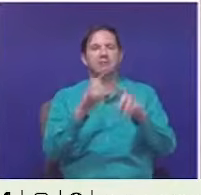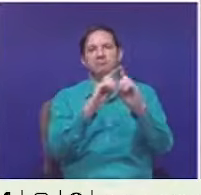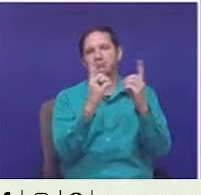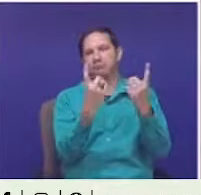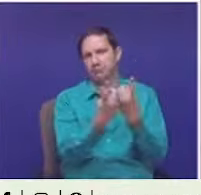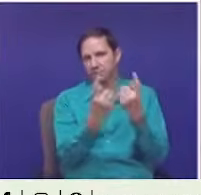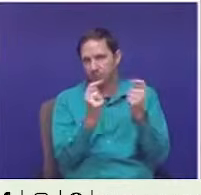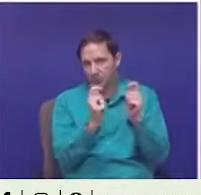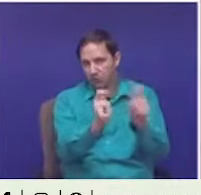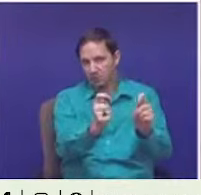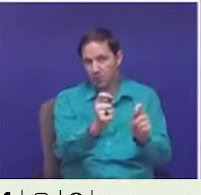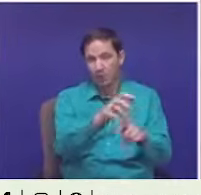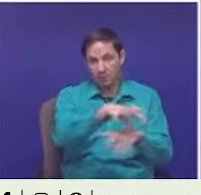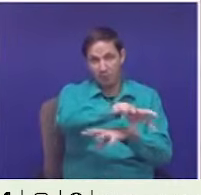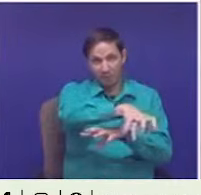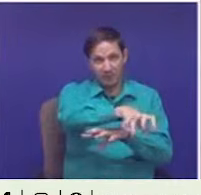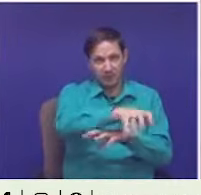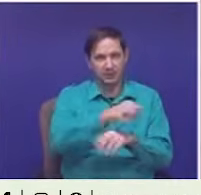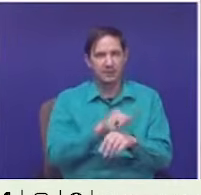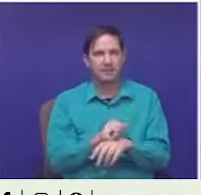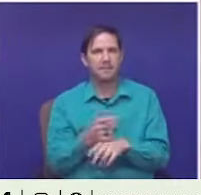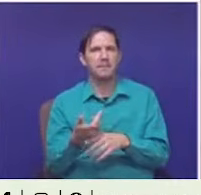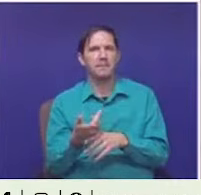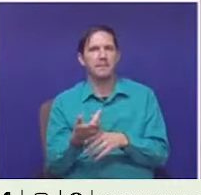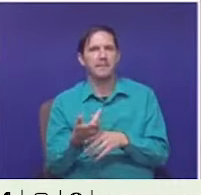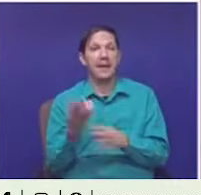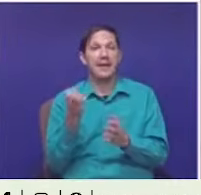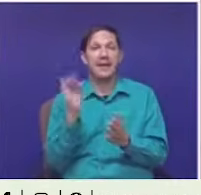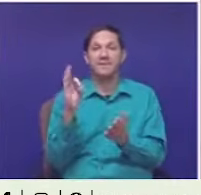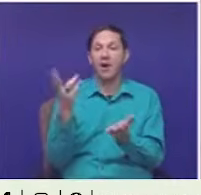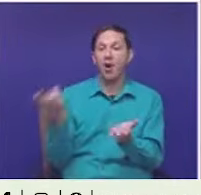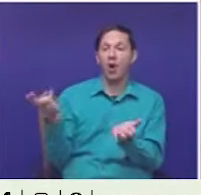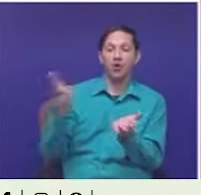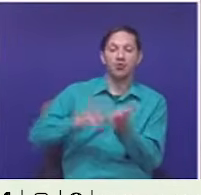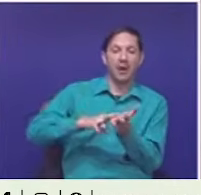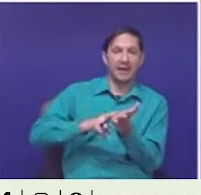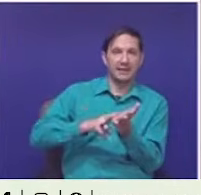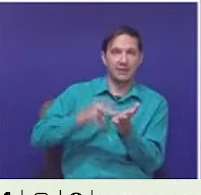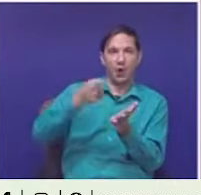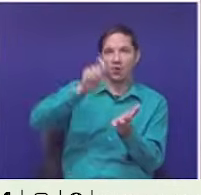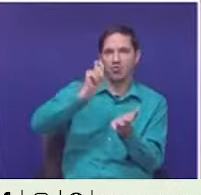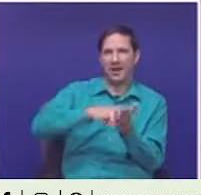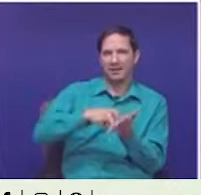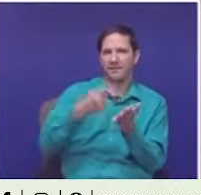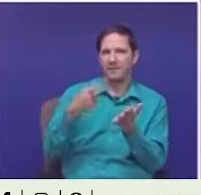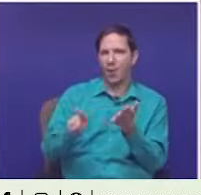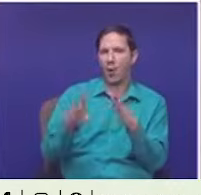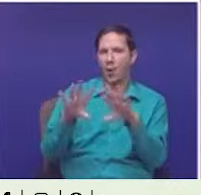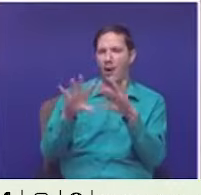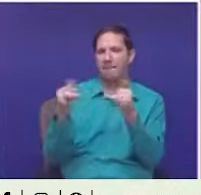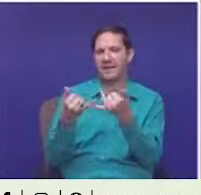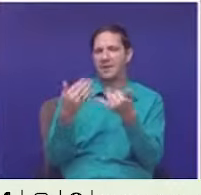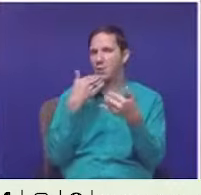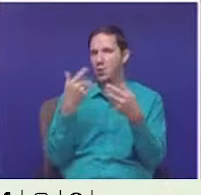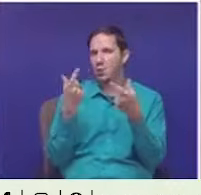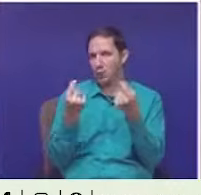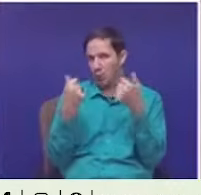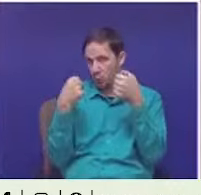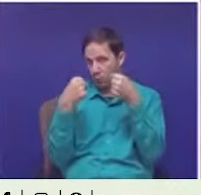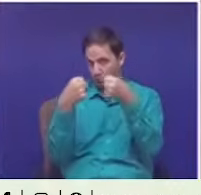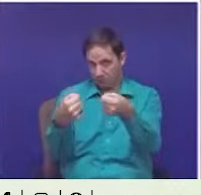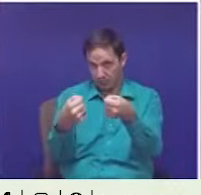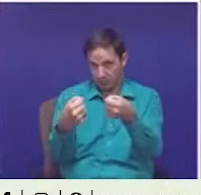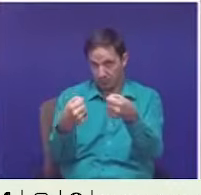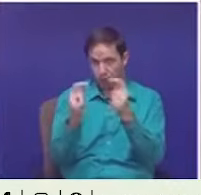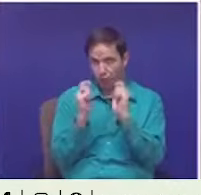local level, and even when there's contracts that are being awarded to scholar transport providers, those scholar transport providers who